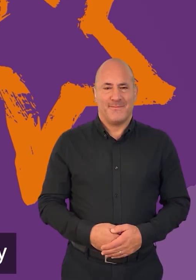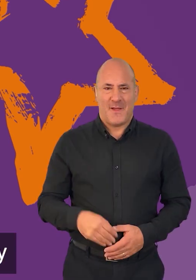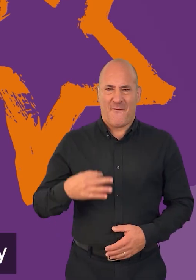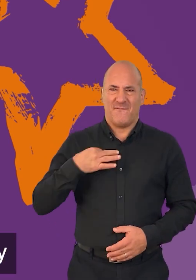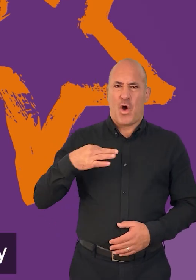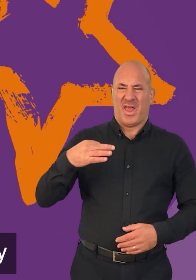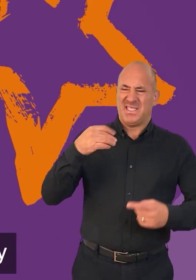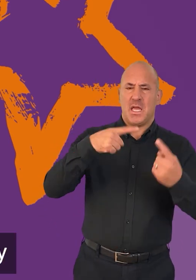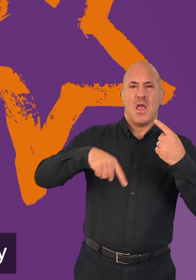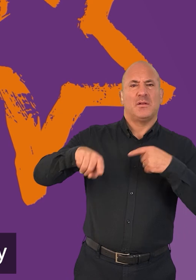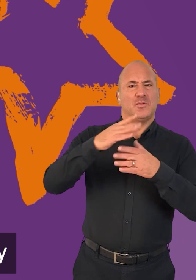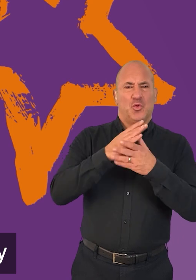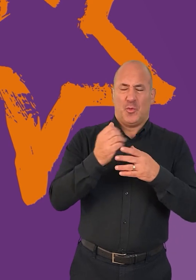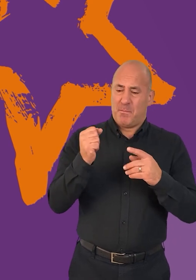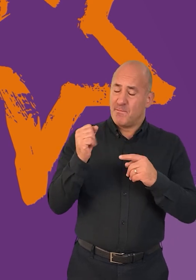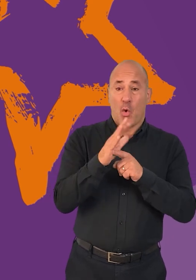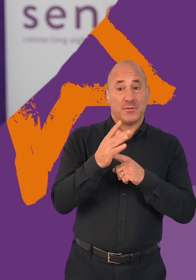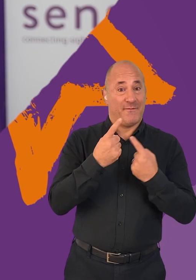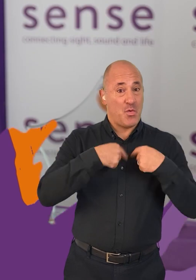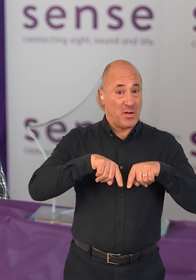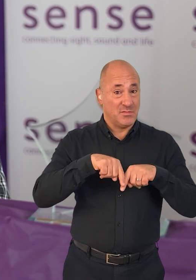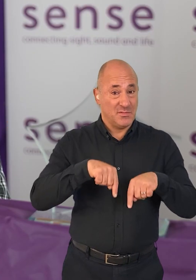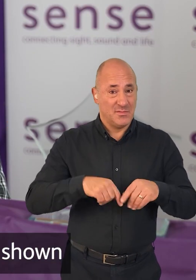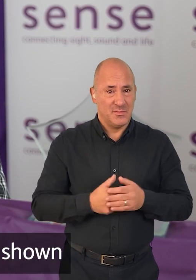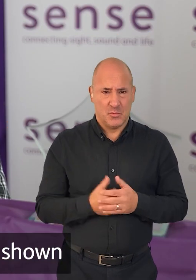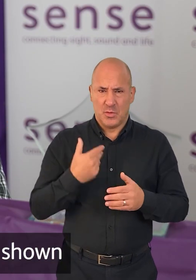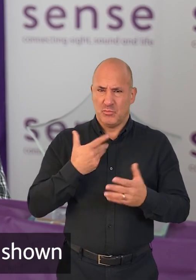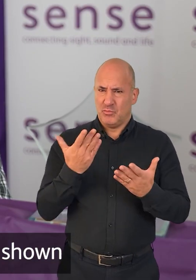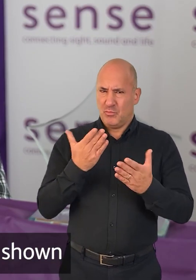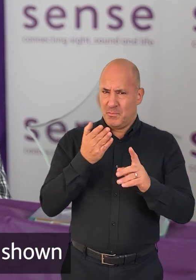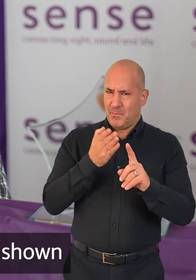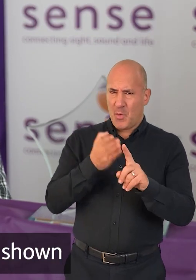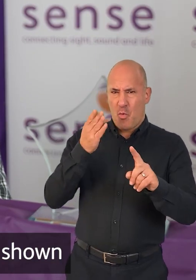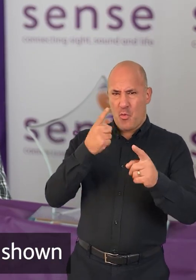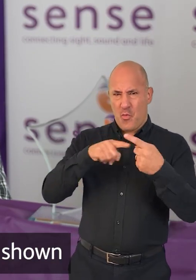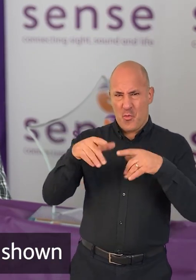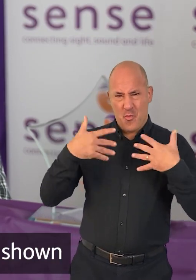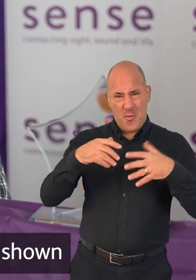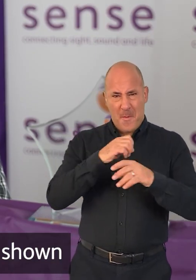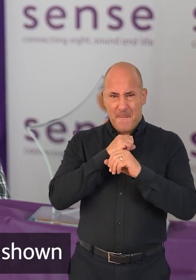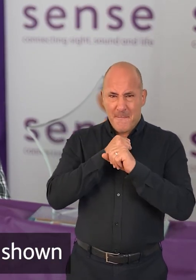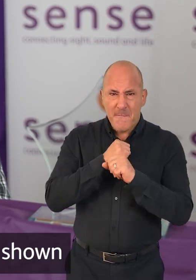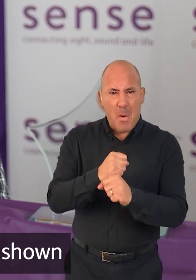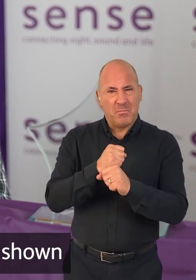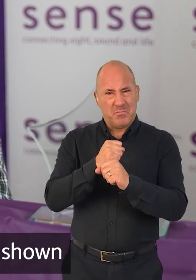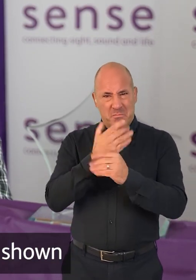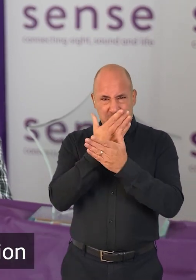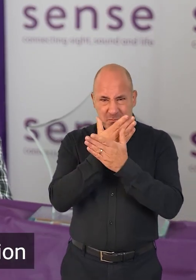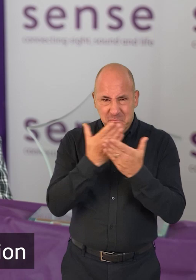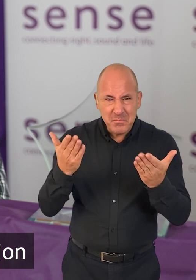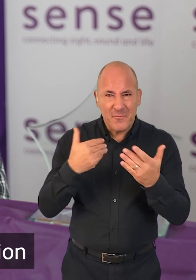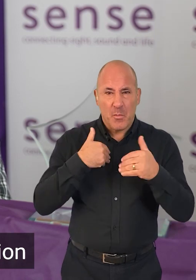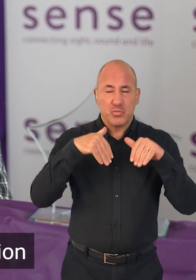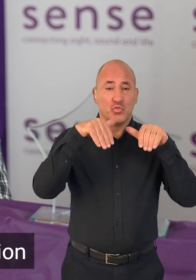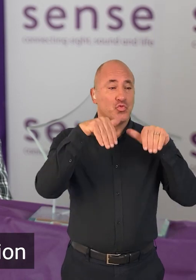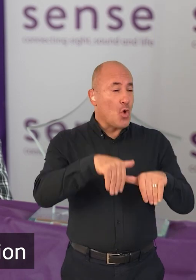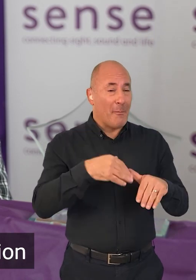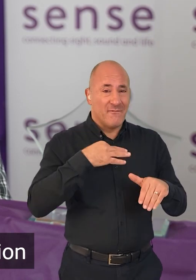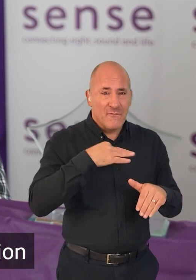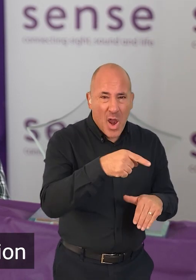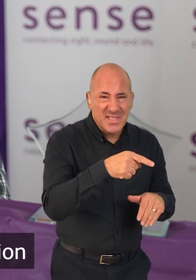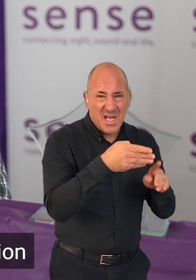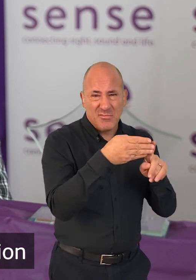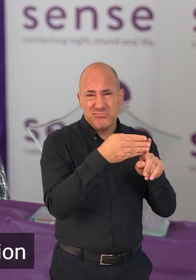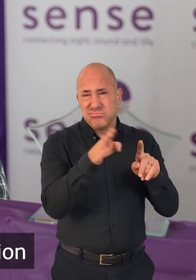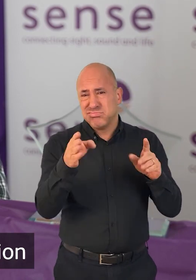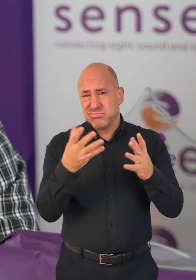Our volunteers are incredibly important to us at Sense, and we want to recognise those who've shown tremendous commitment